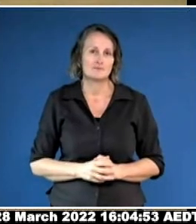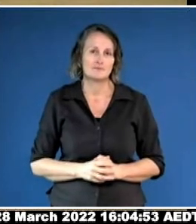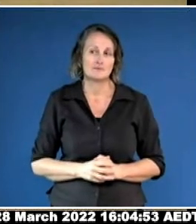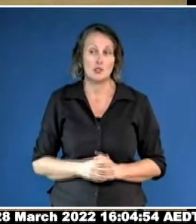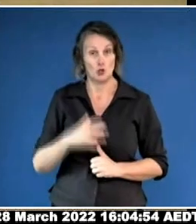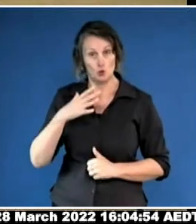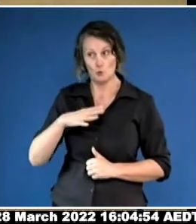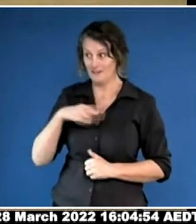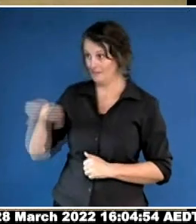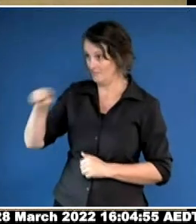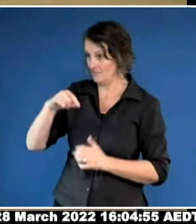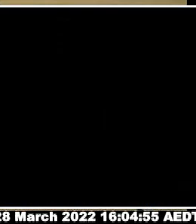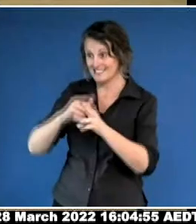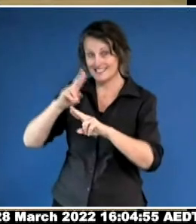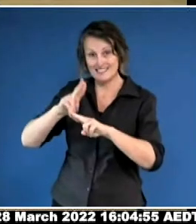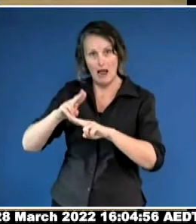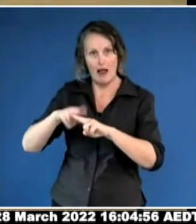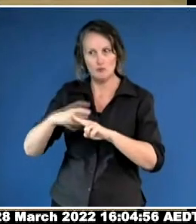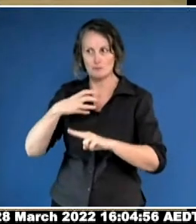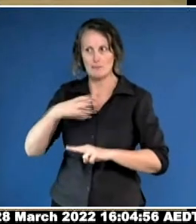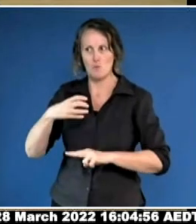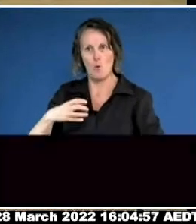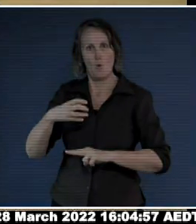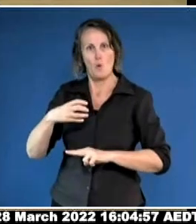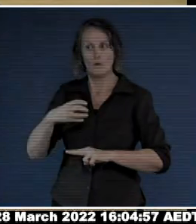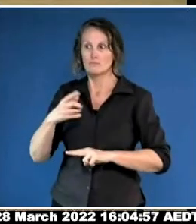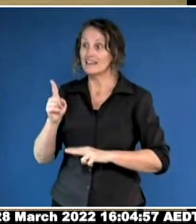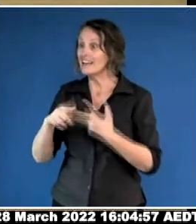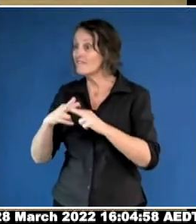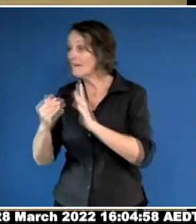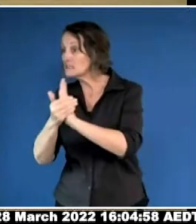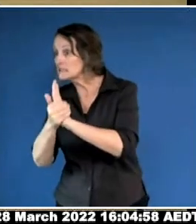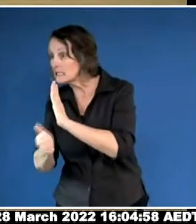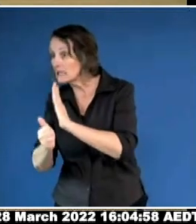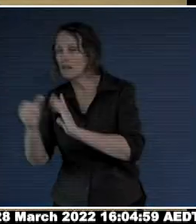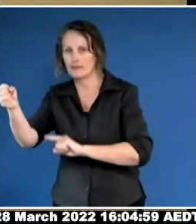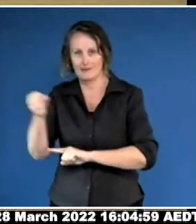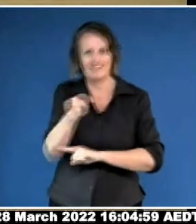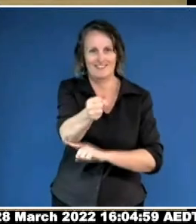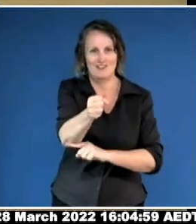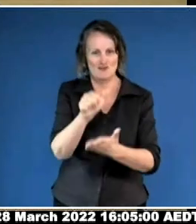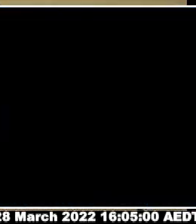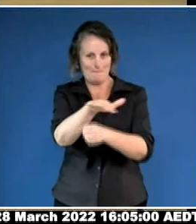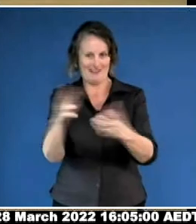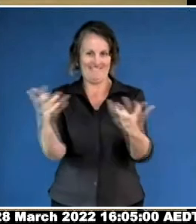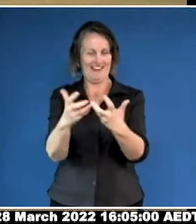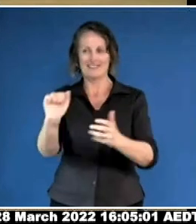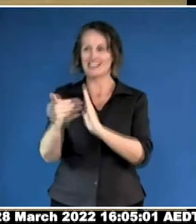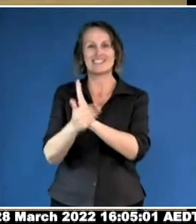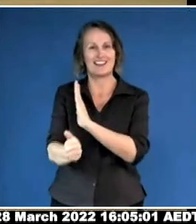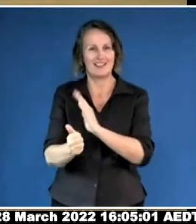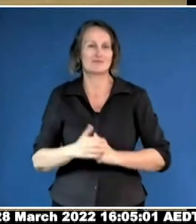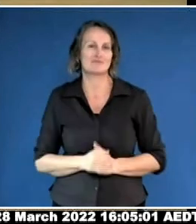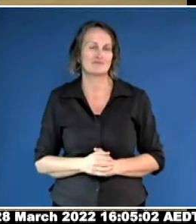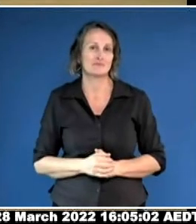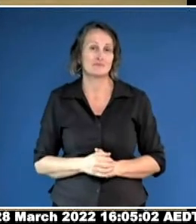staff to work in the areas they excel at in order to increase staff retention. I was talking to a worker the other day who works